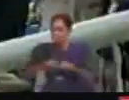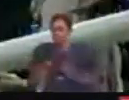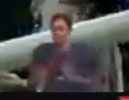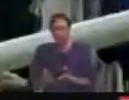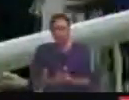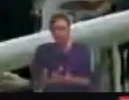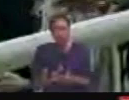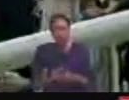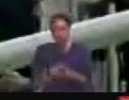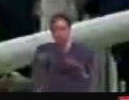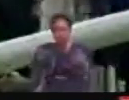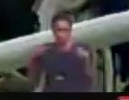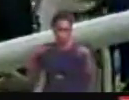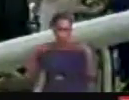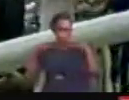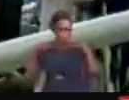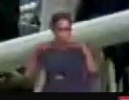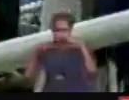life. Break every